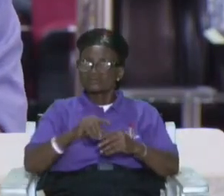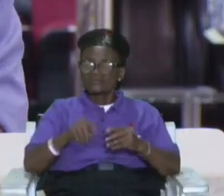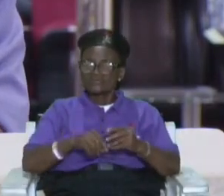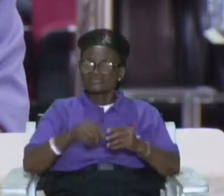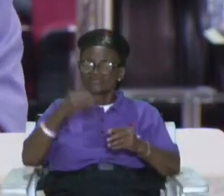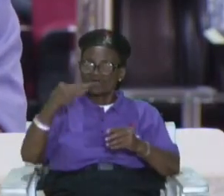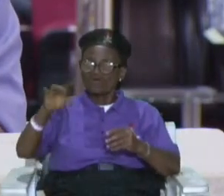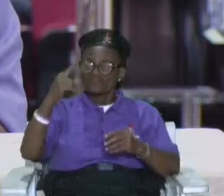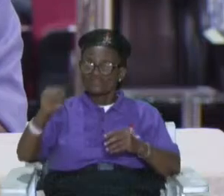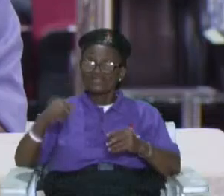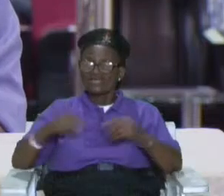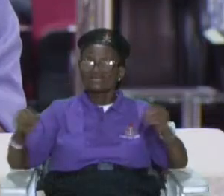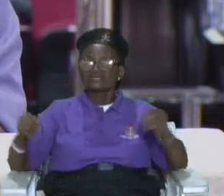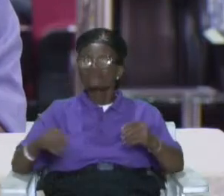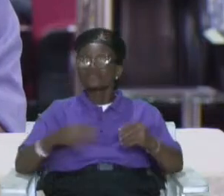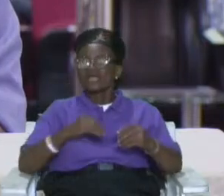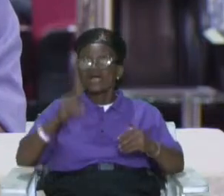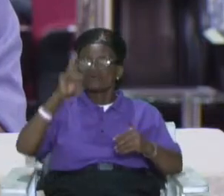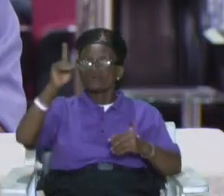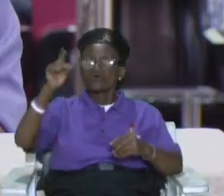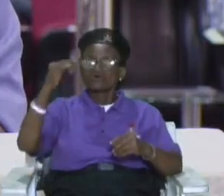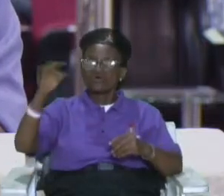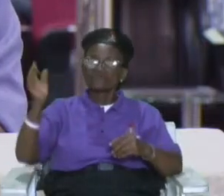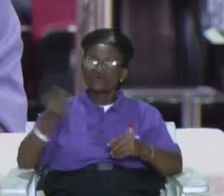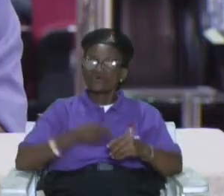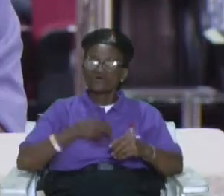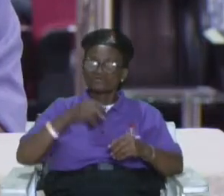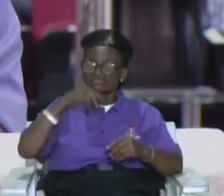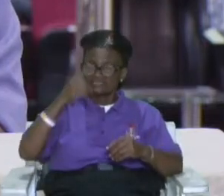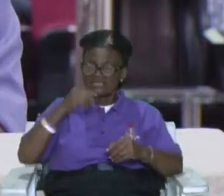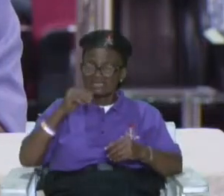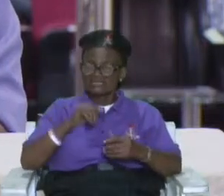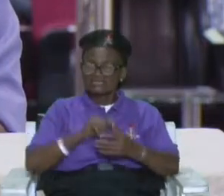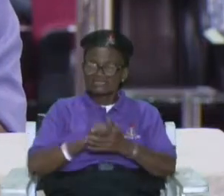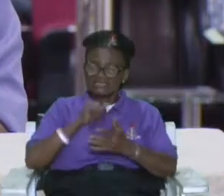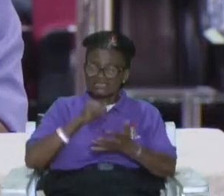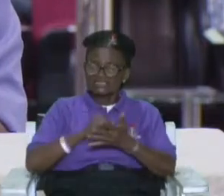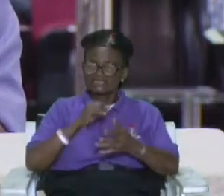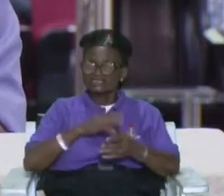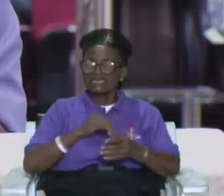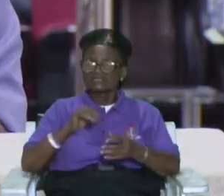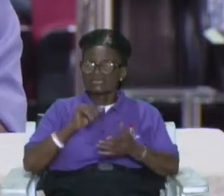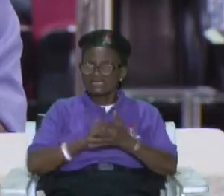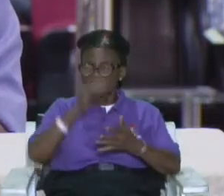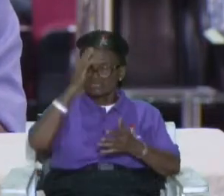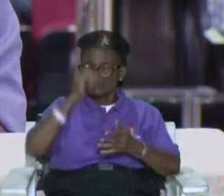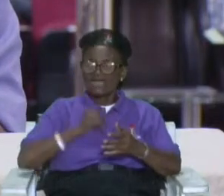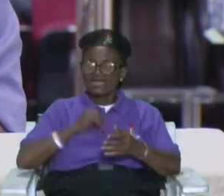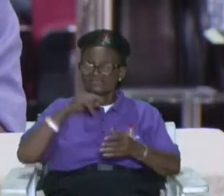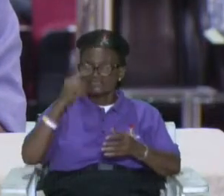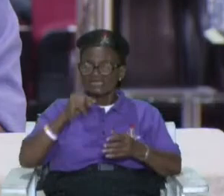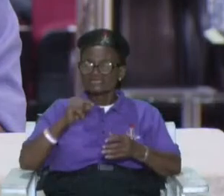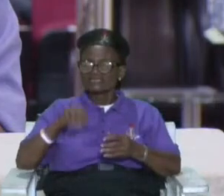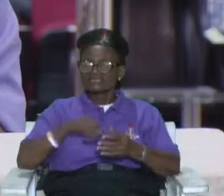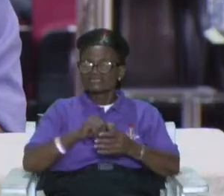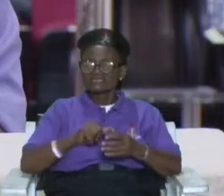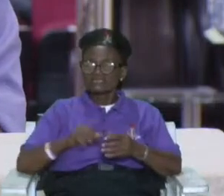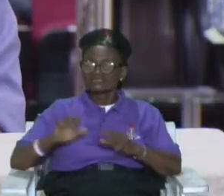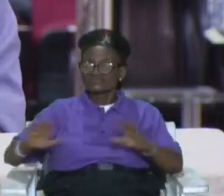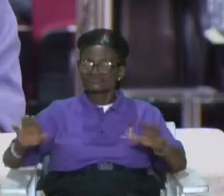And one of the boys, that's why I said, these children are wonderful. They preach almost all my